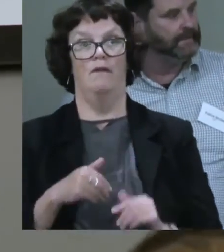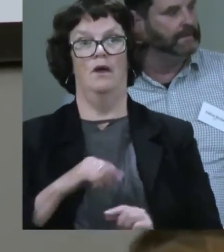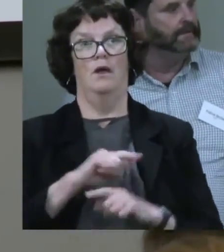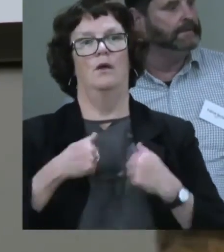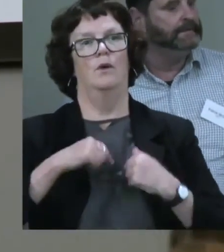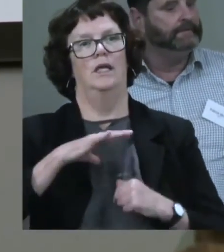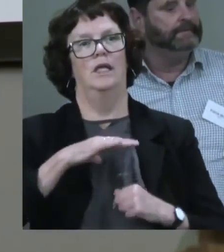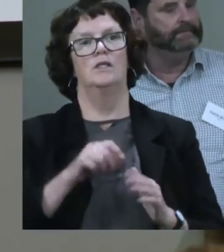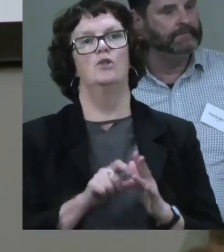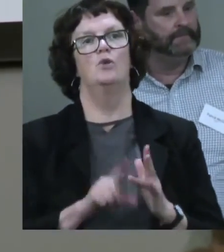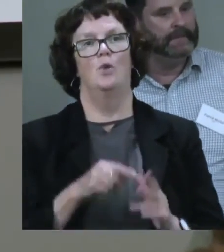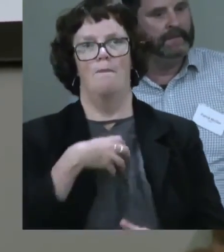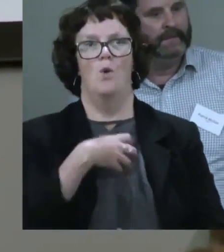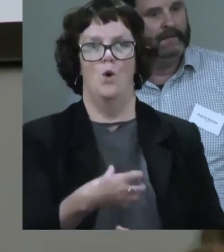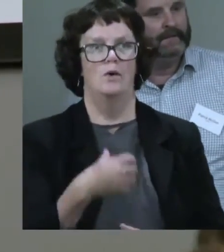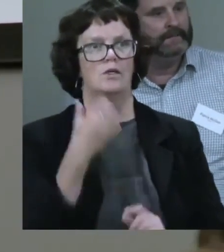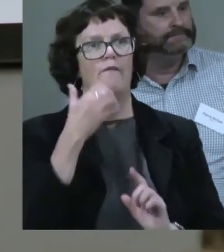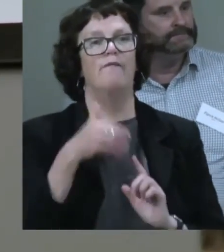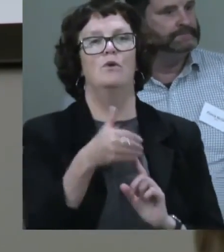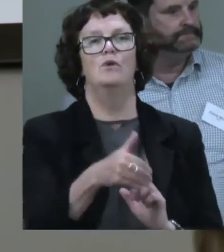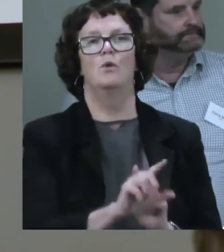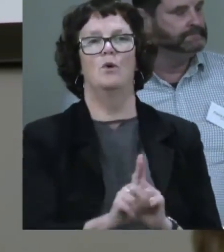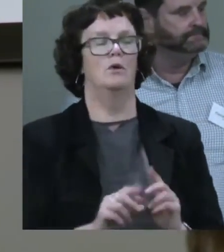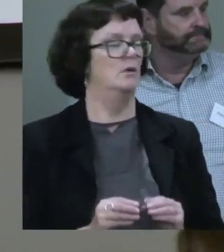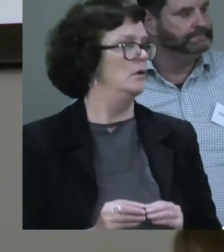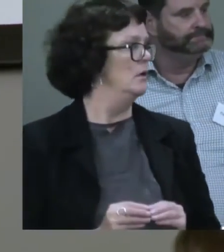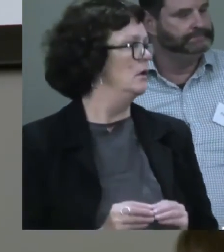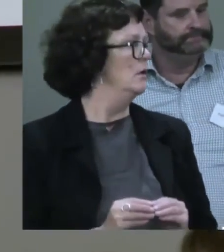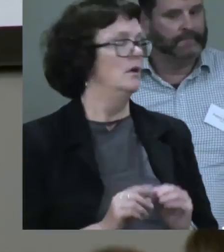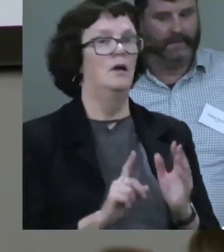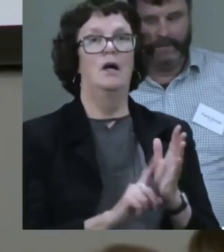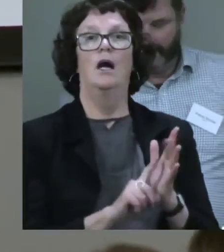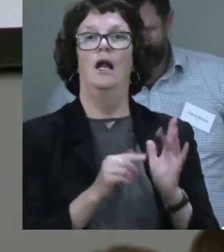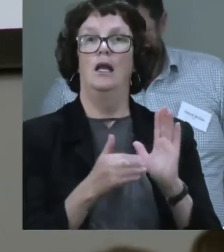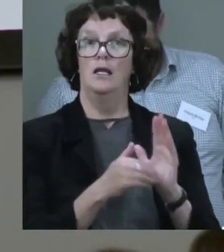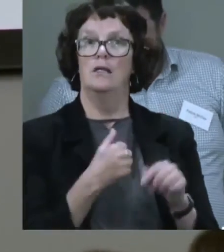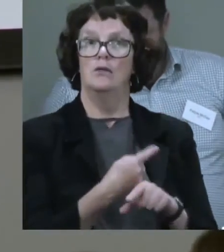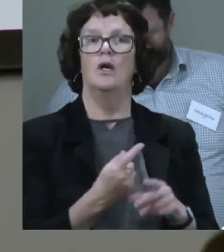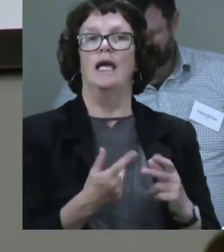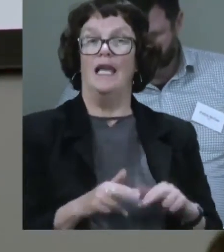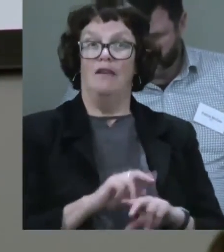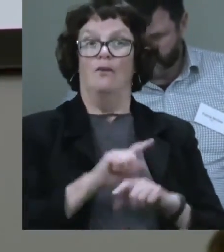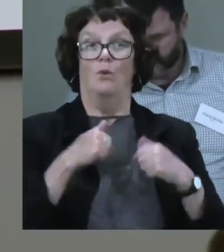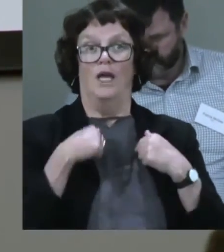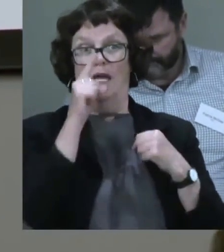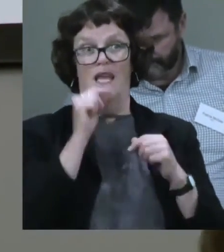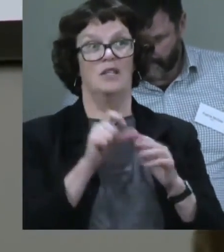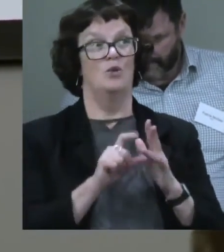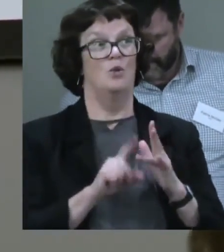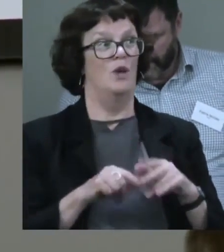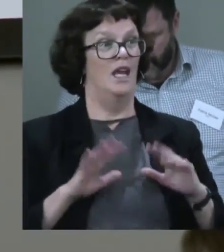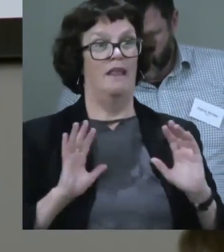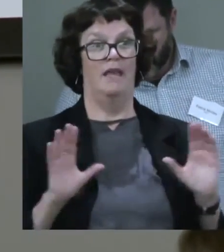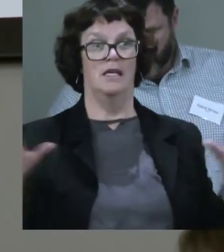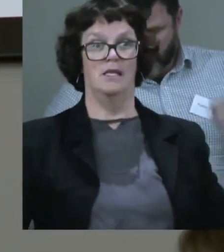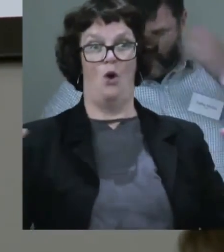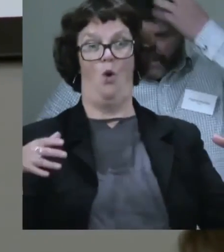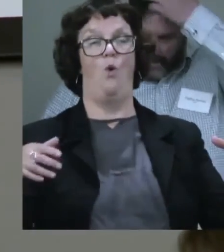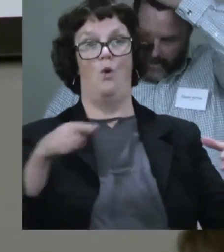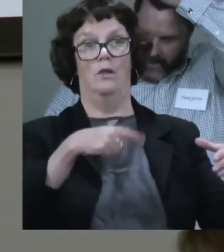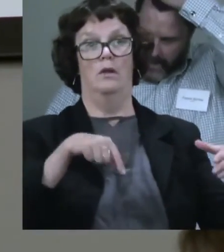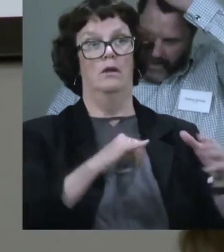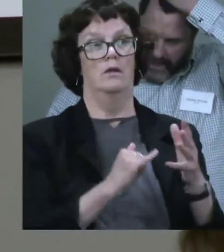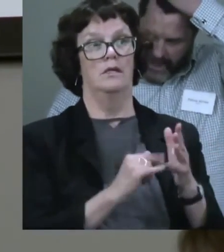Absolutely hit the nail on the head. I think if we can do anything as a sector, and being a vital and